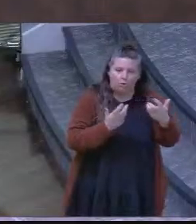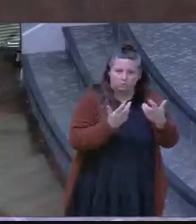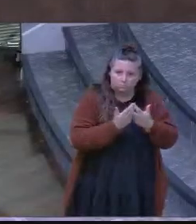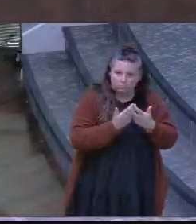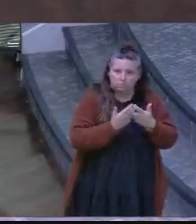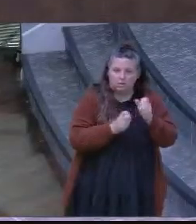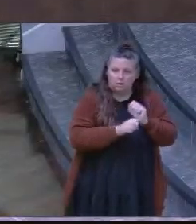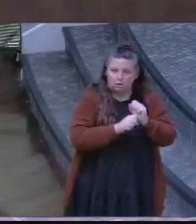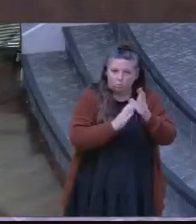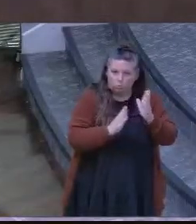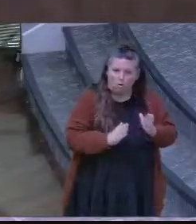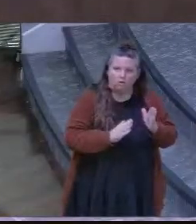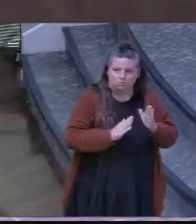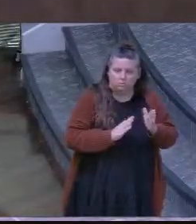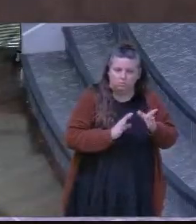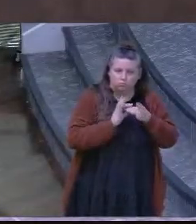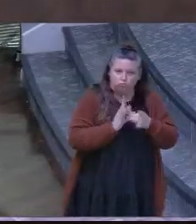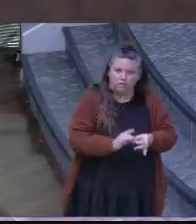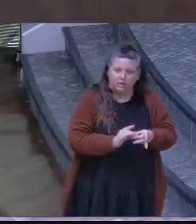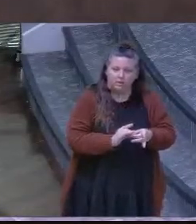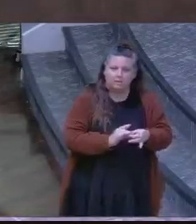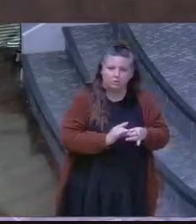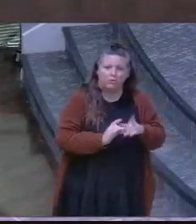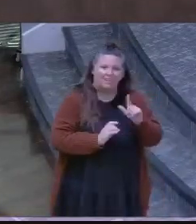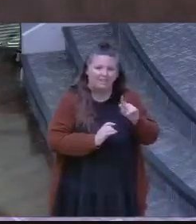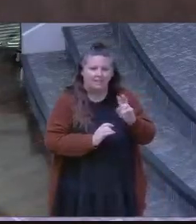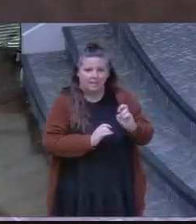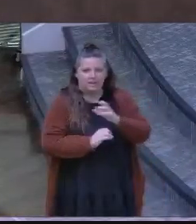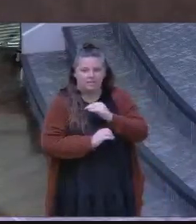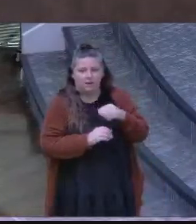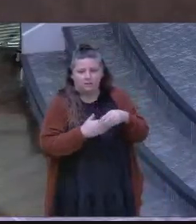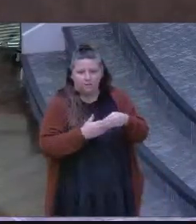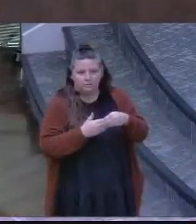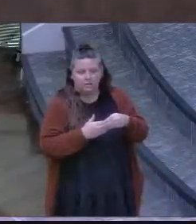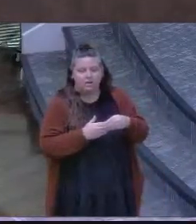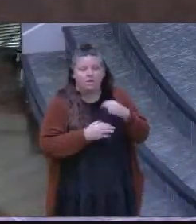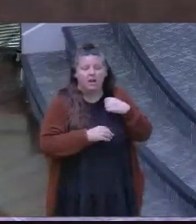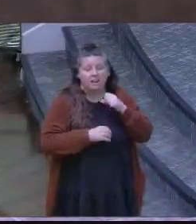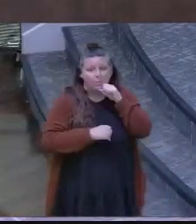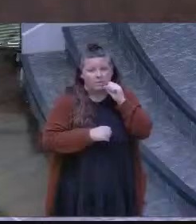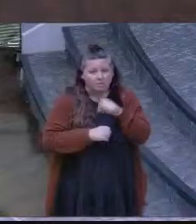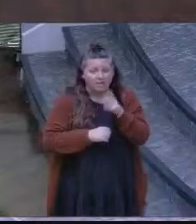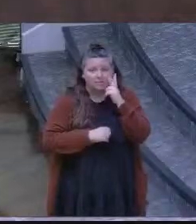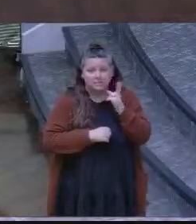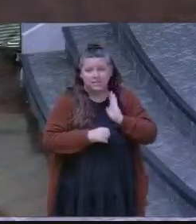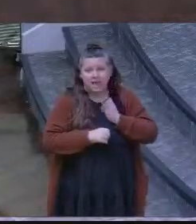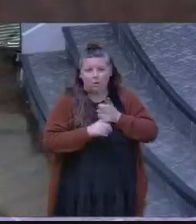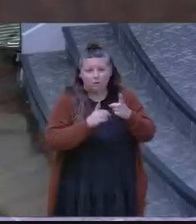flexibility. And I would love to see our district exploring